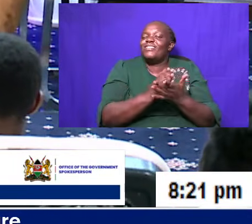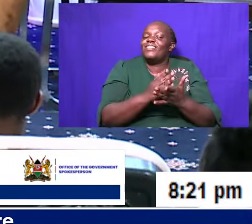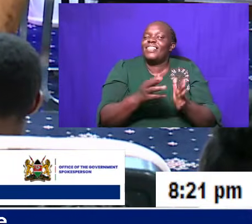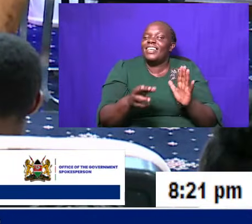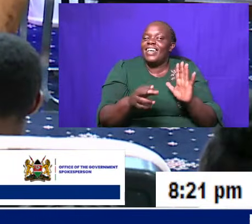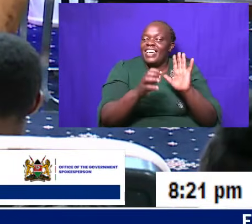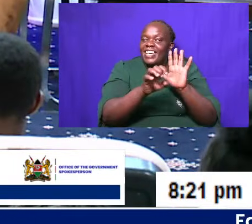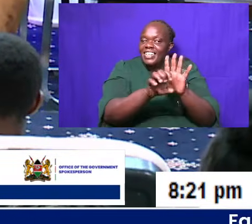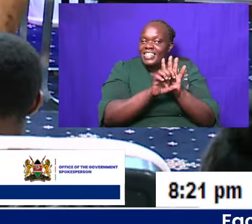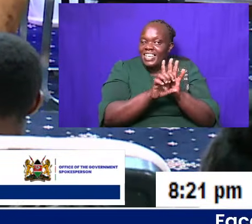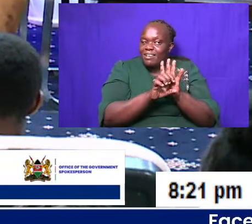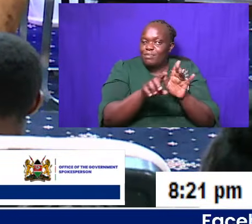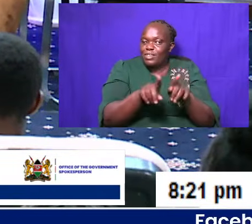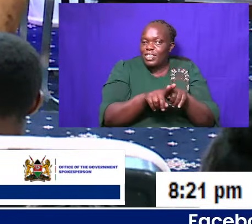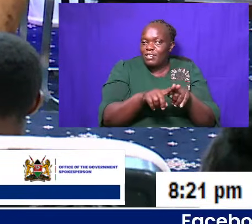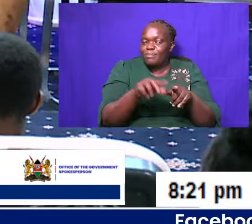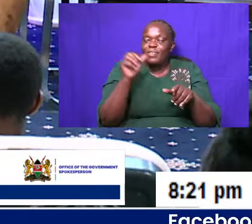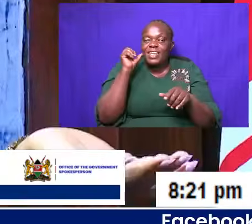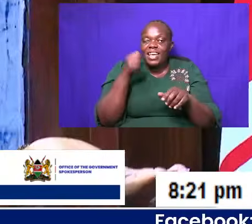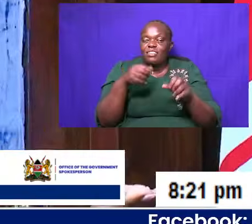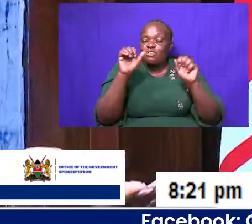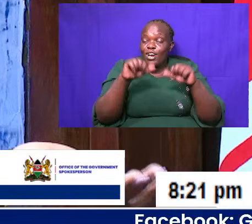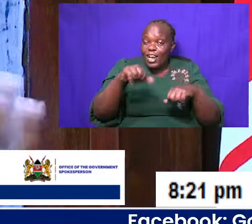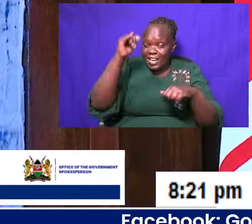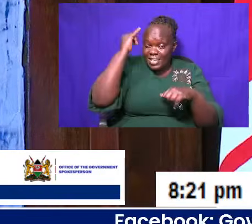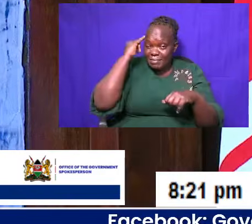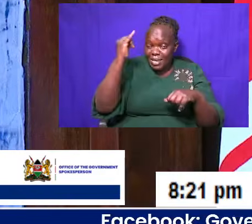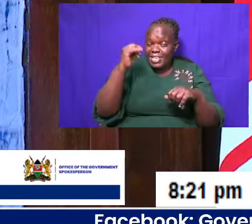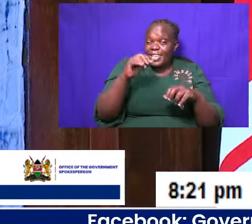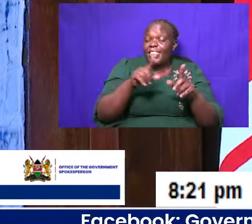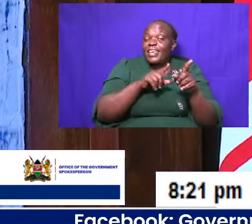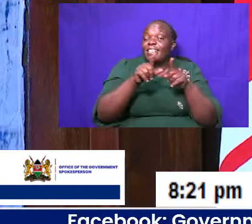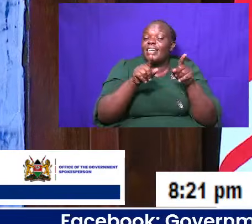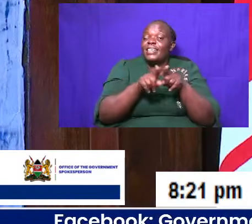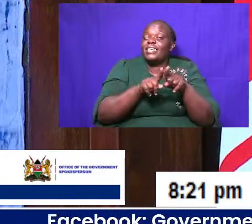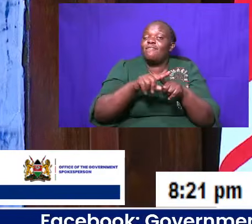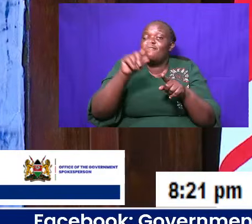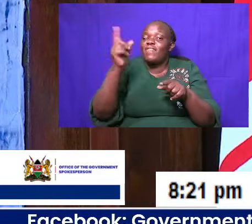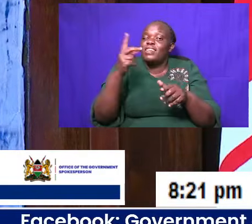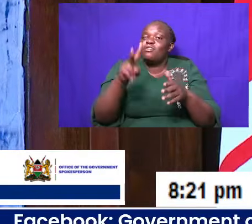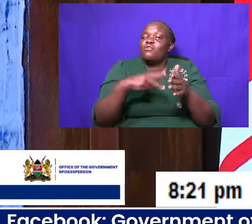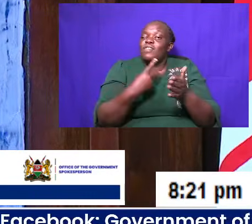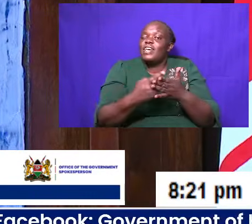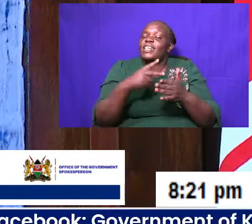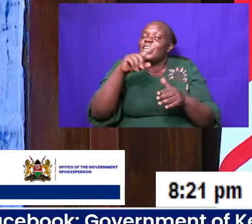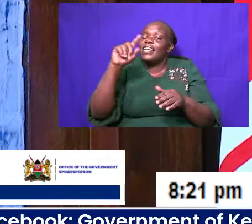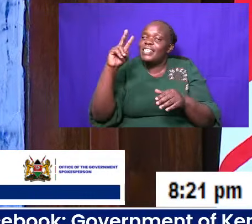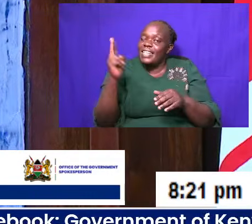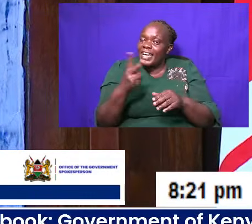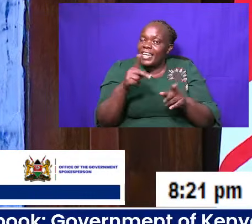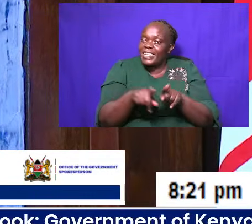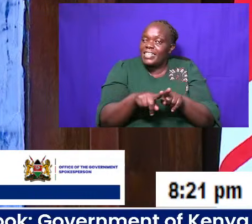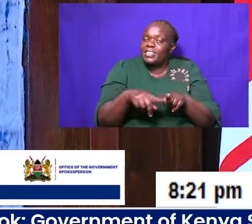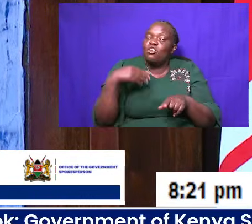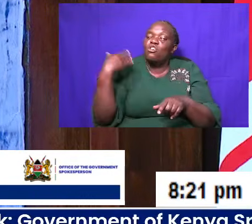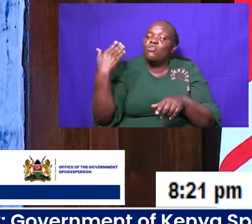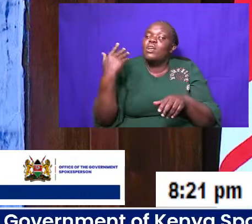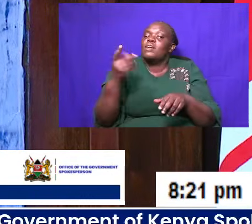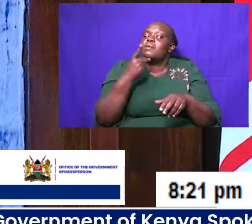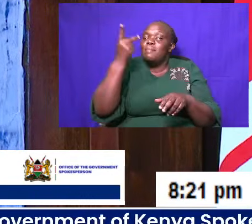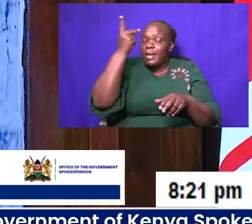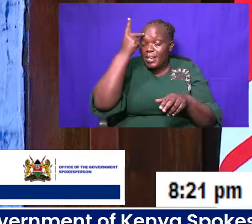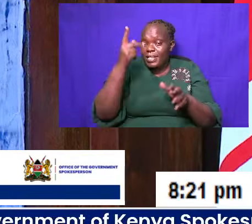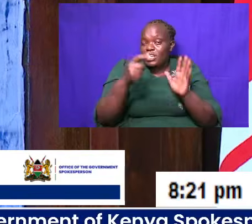It was very nice because you can imagine the journey. First you failed. Secondly, you were raised by a parent who didn't have